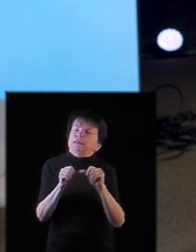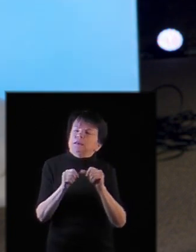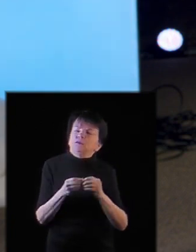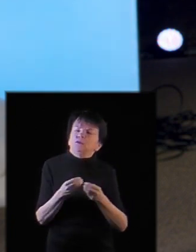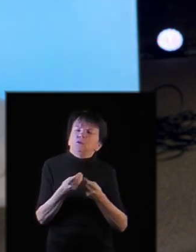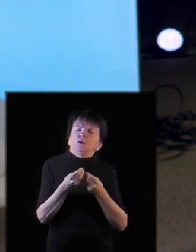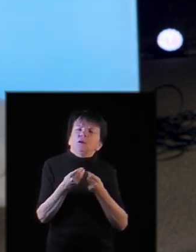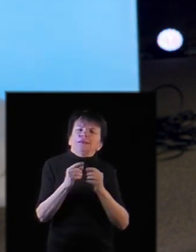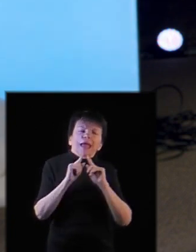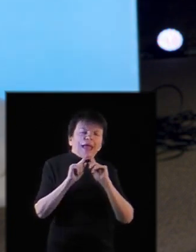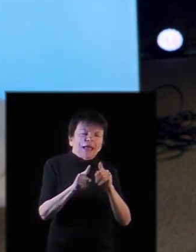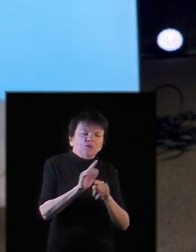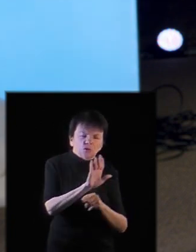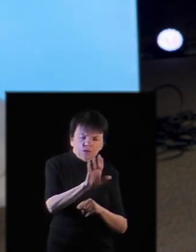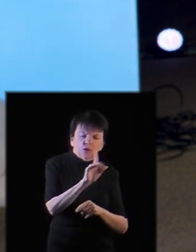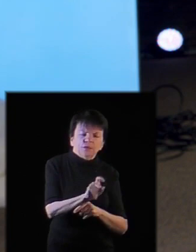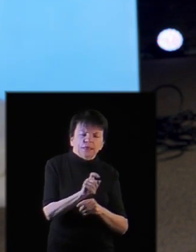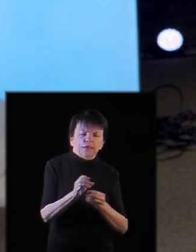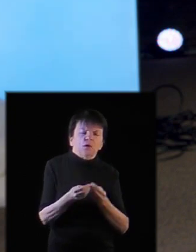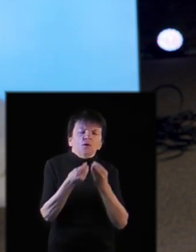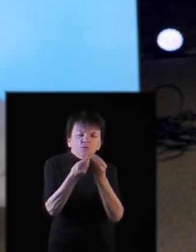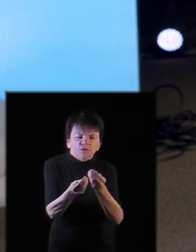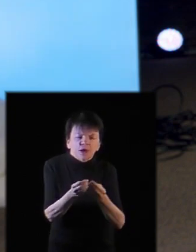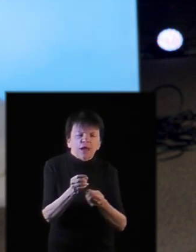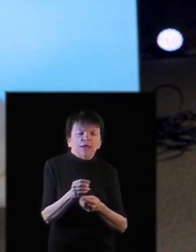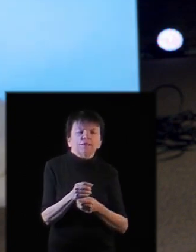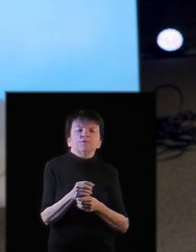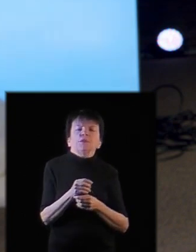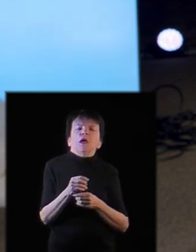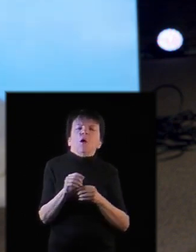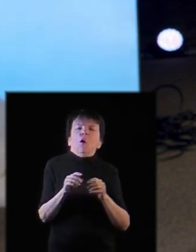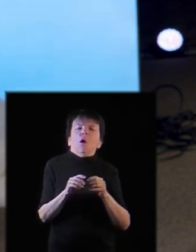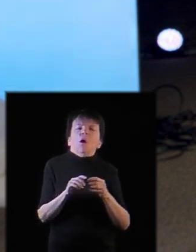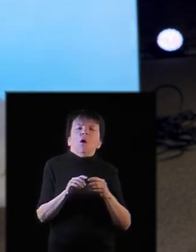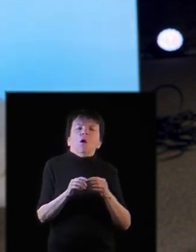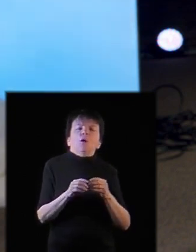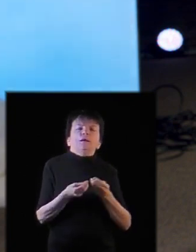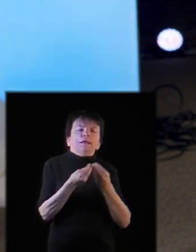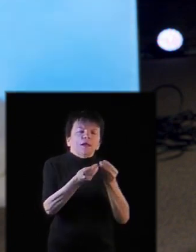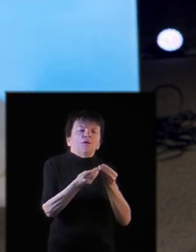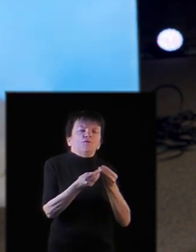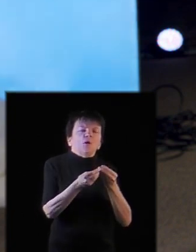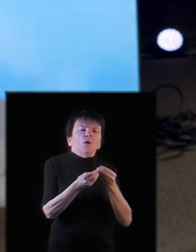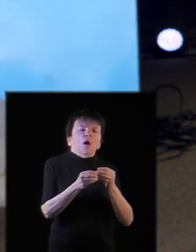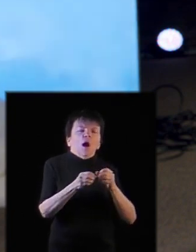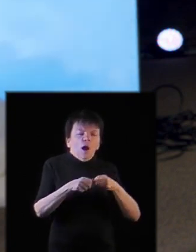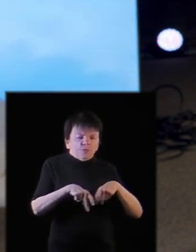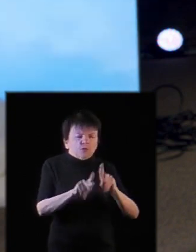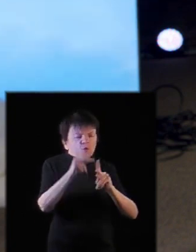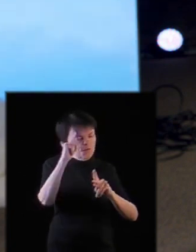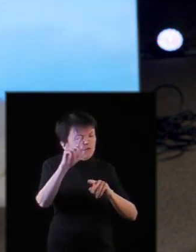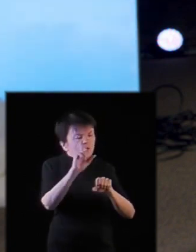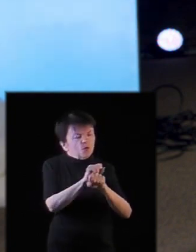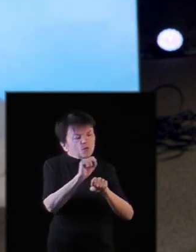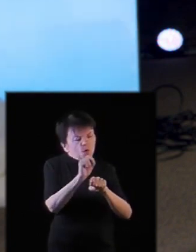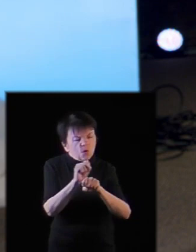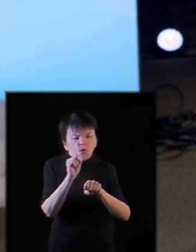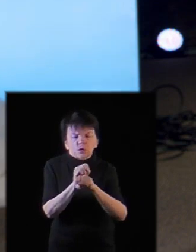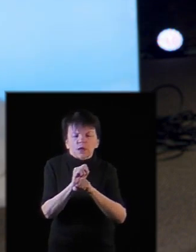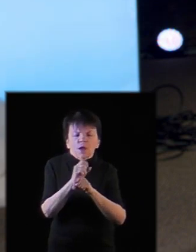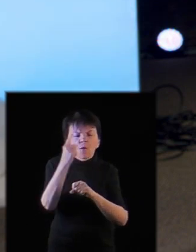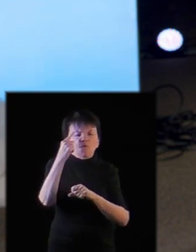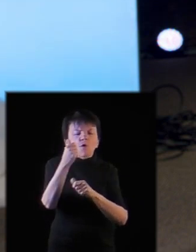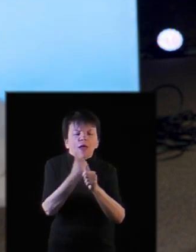needs? Would you continue to, Lord, open doors of employment, opportunities, Lord, so that, Lord, every family